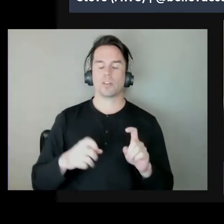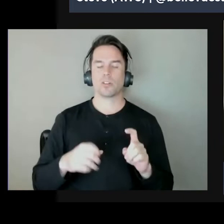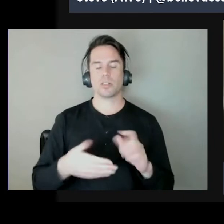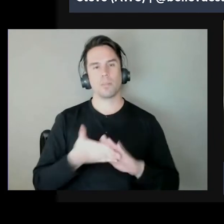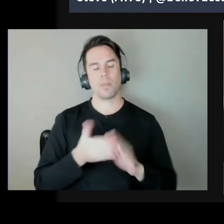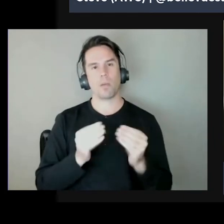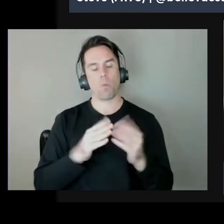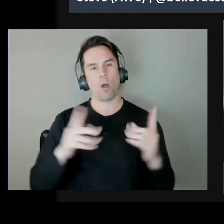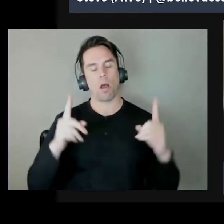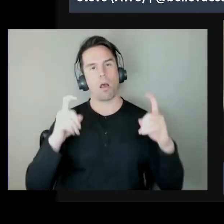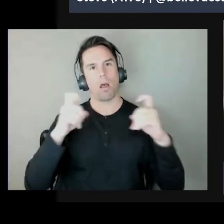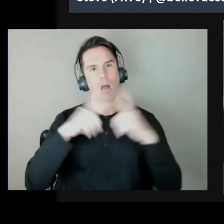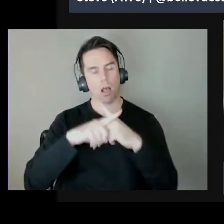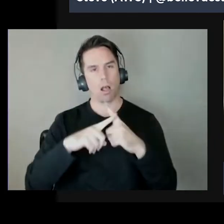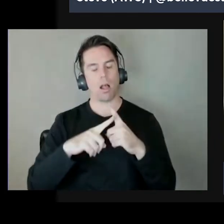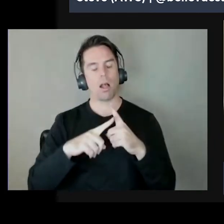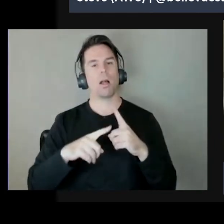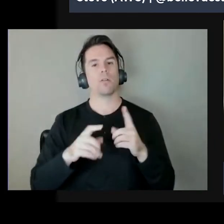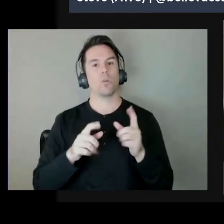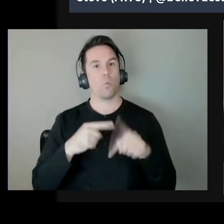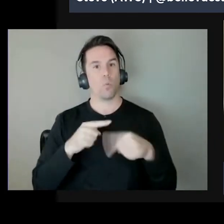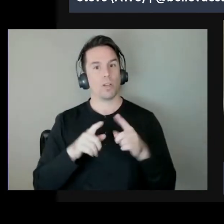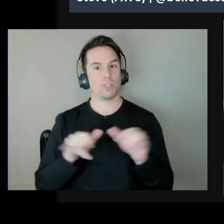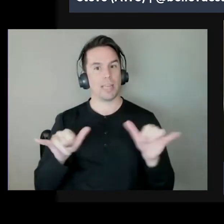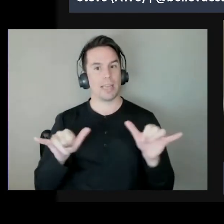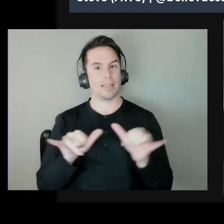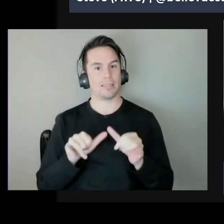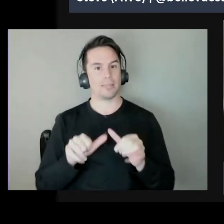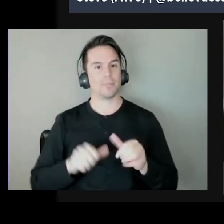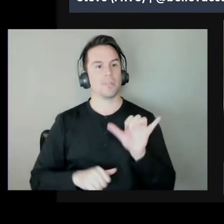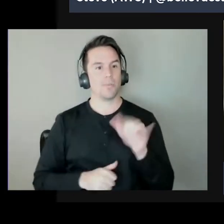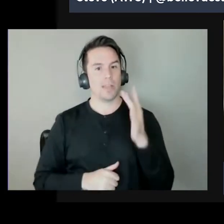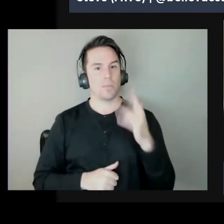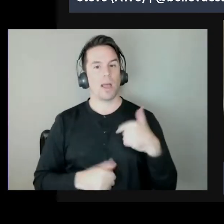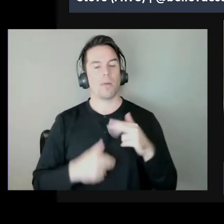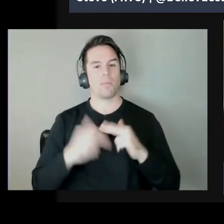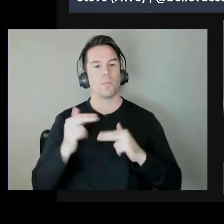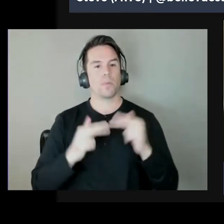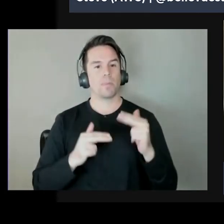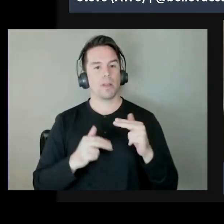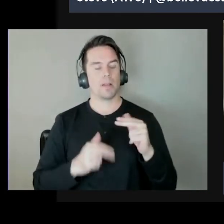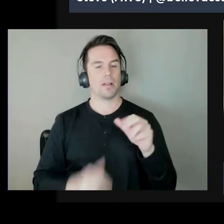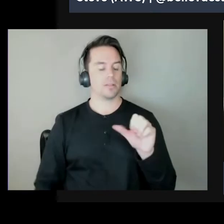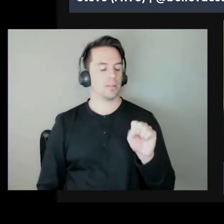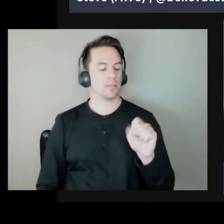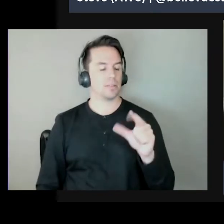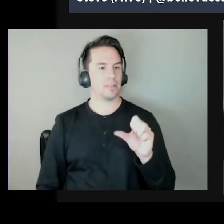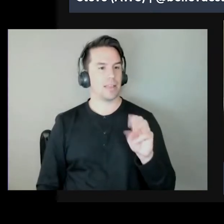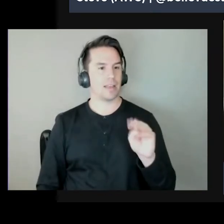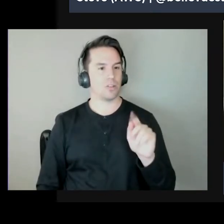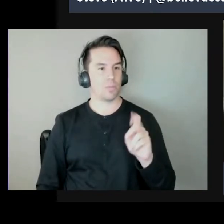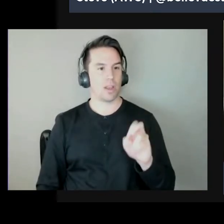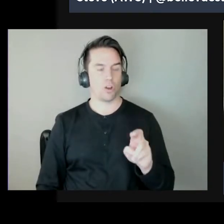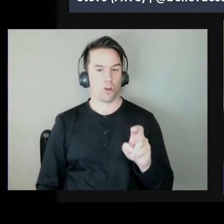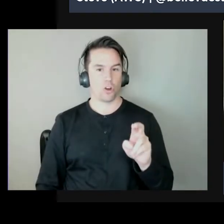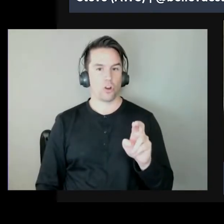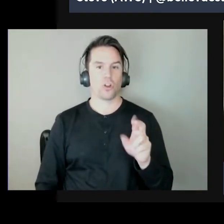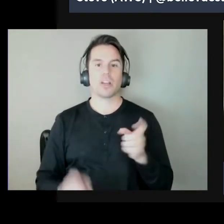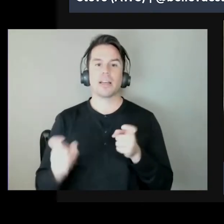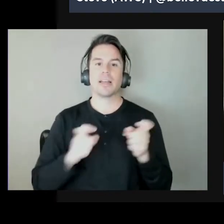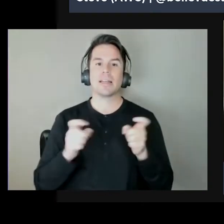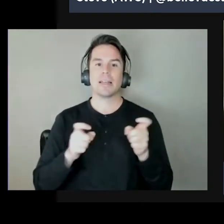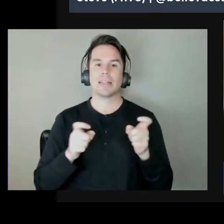reason why we built Amazon SageMaker, which is a managed machine learning platform across the entire machine